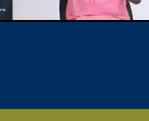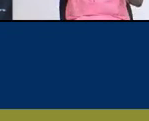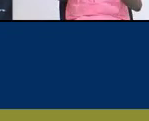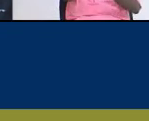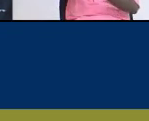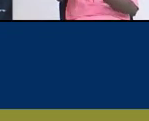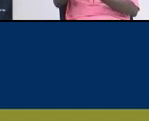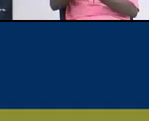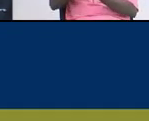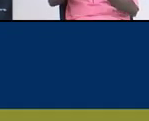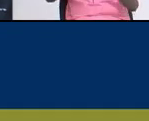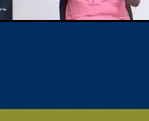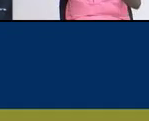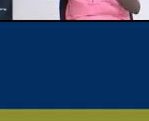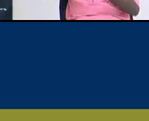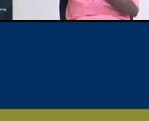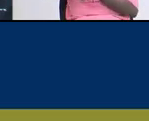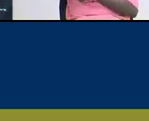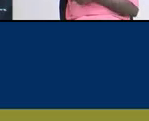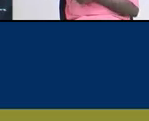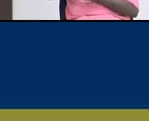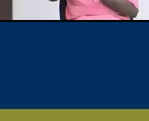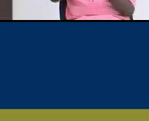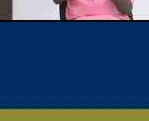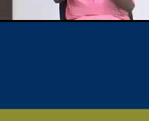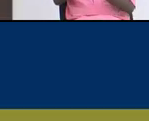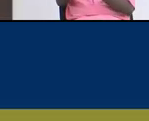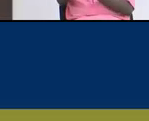ultimately paid after Tumble died?